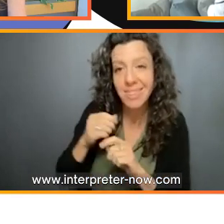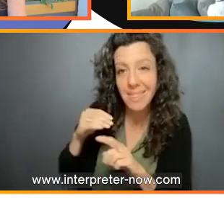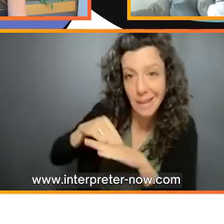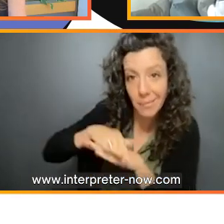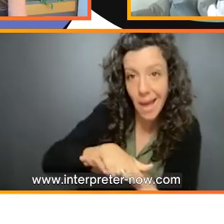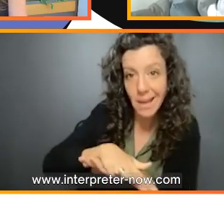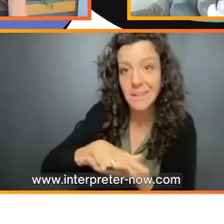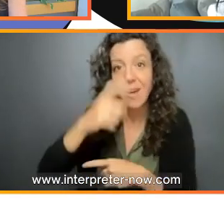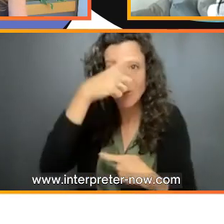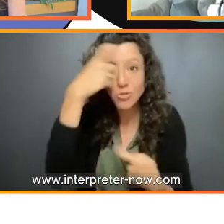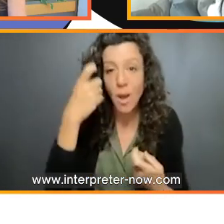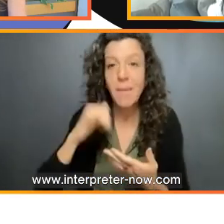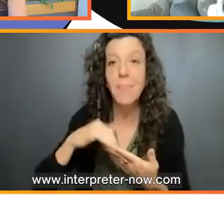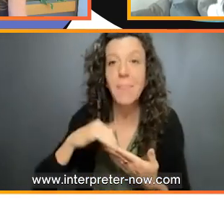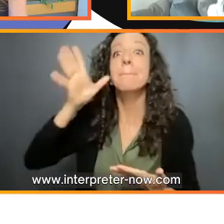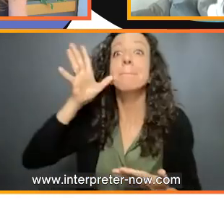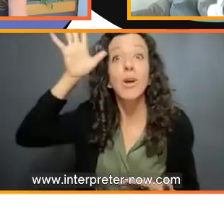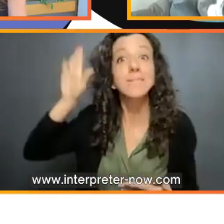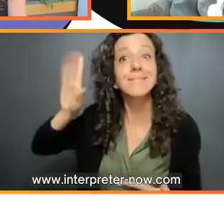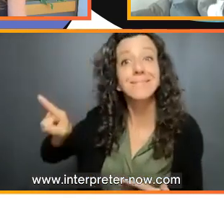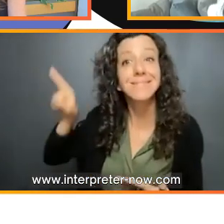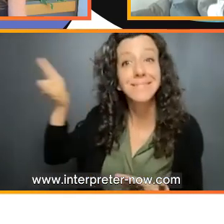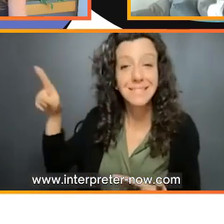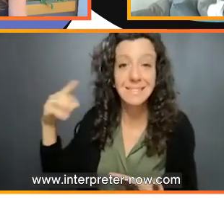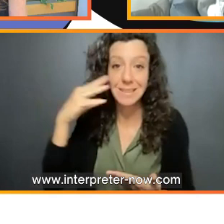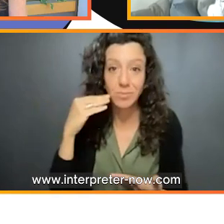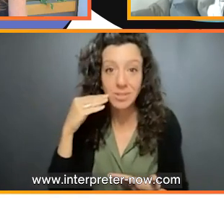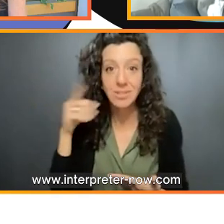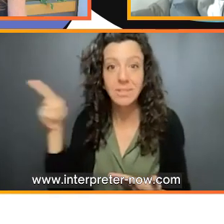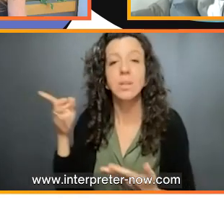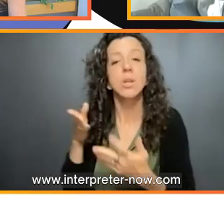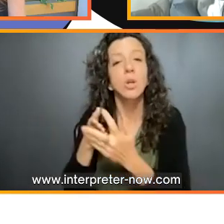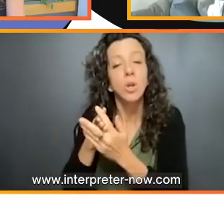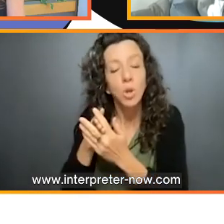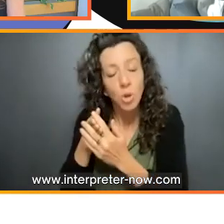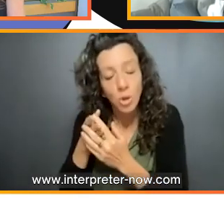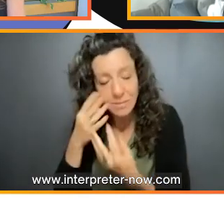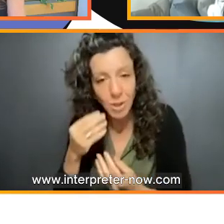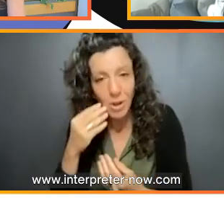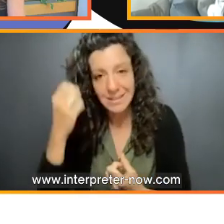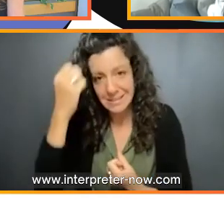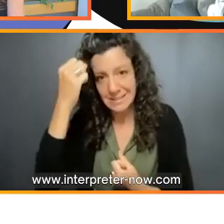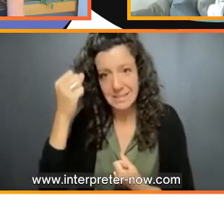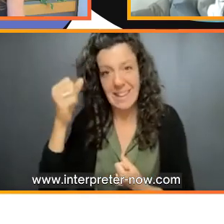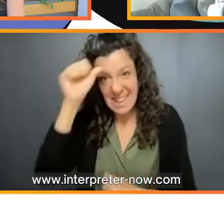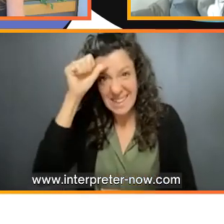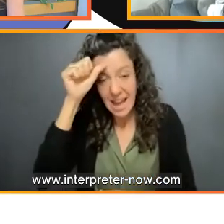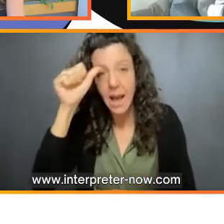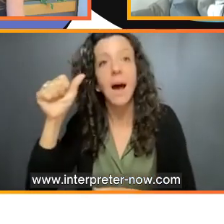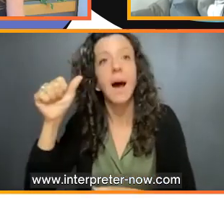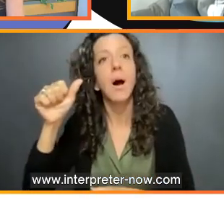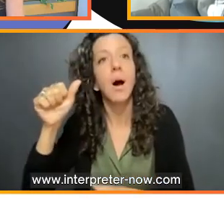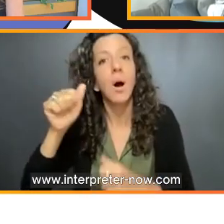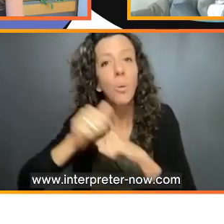a displaced person. In fact, my uncle, her older brother, my cousin tells me, will wake up now, he's